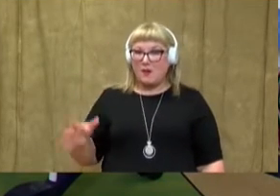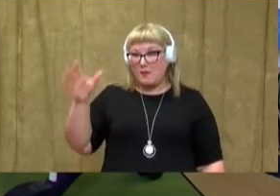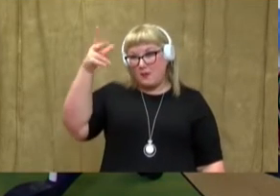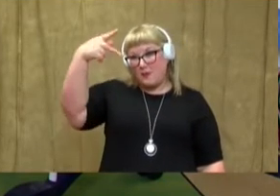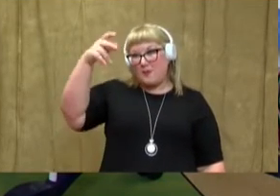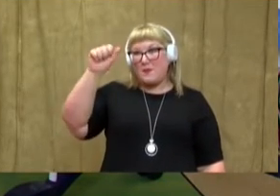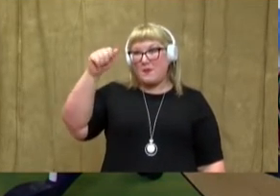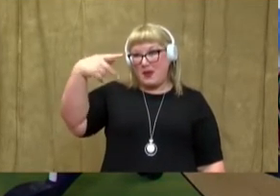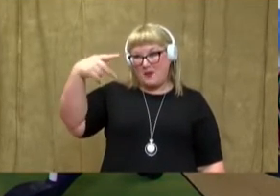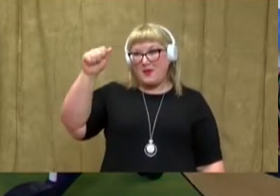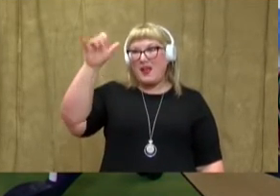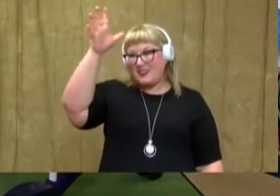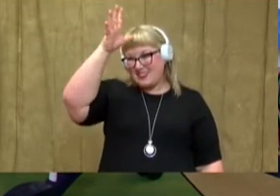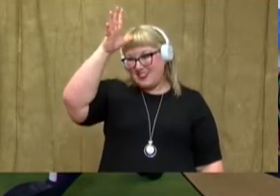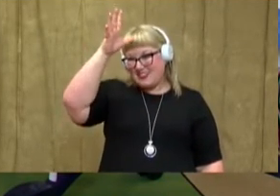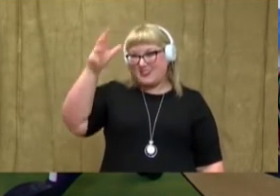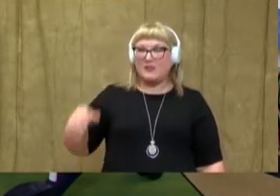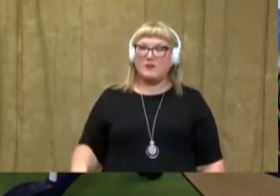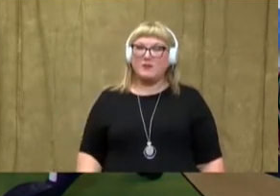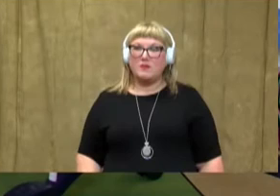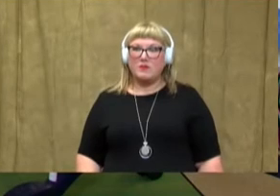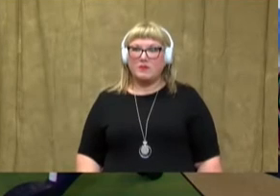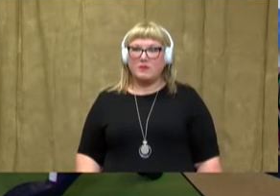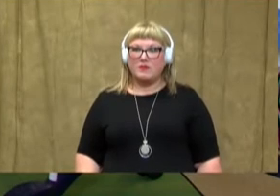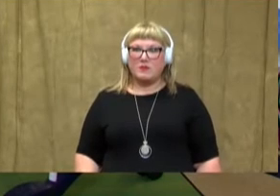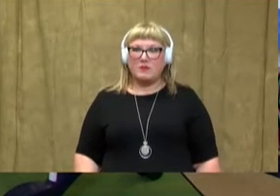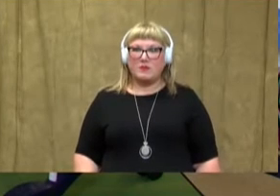Papa. Papa. How about